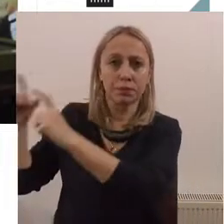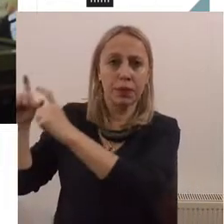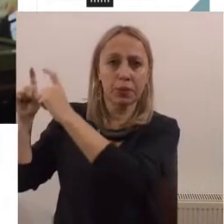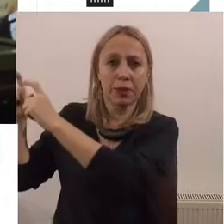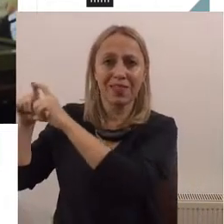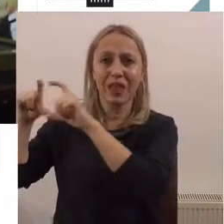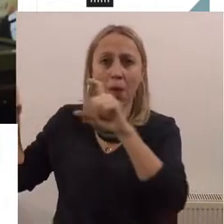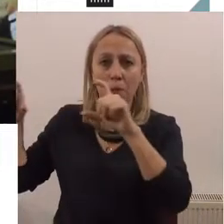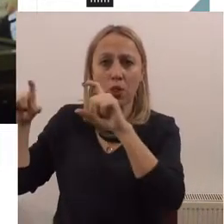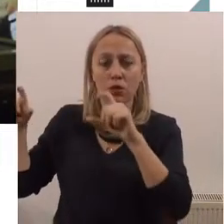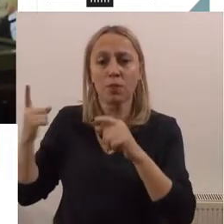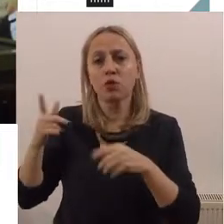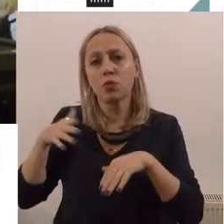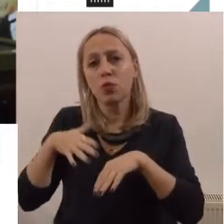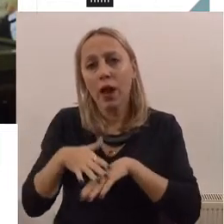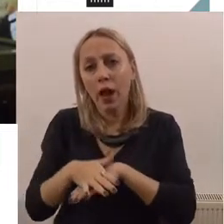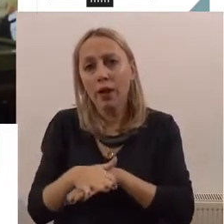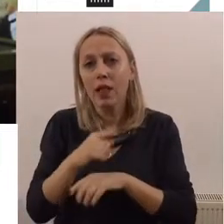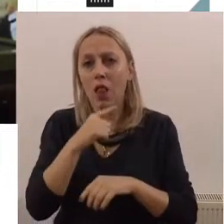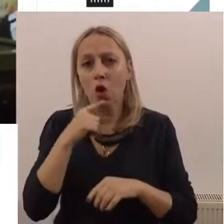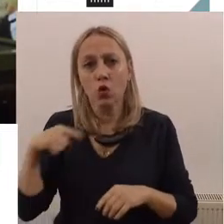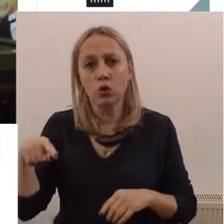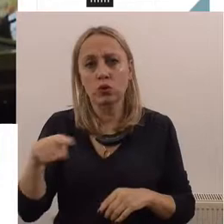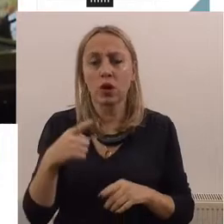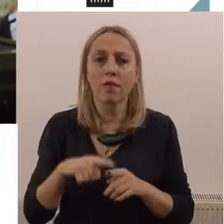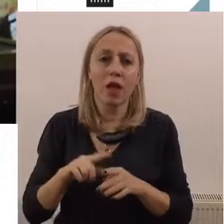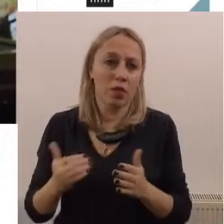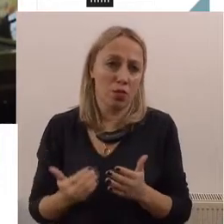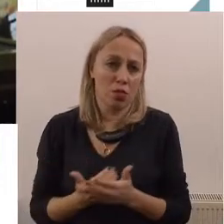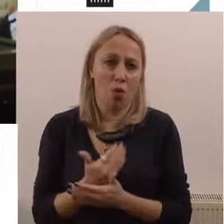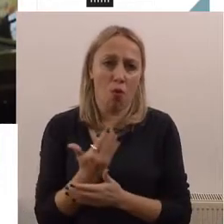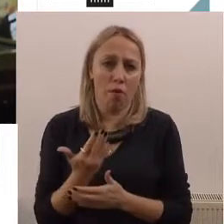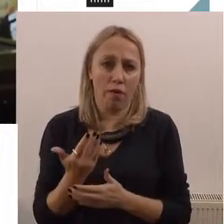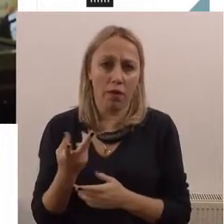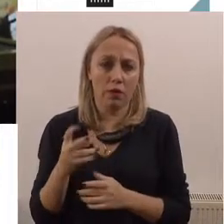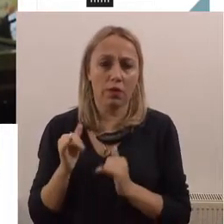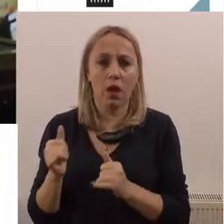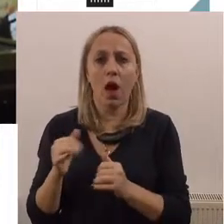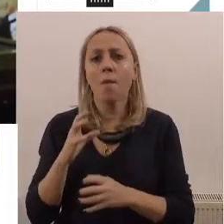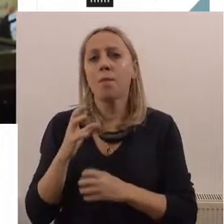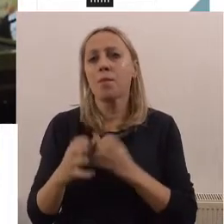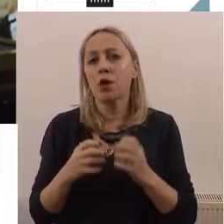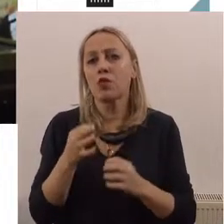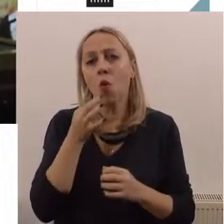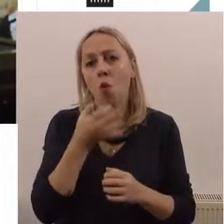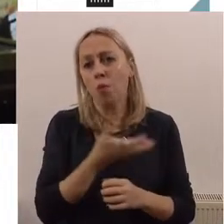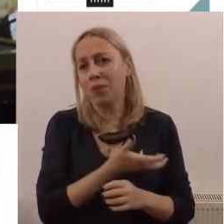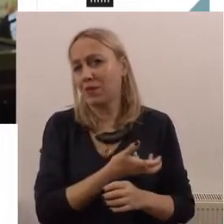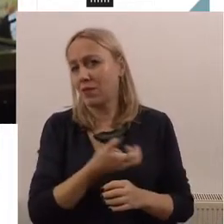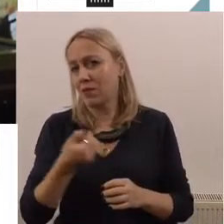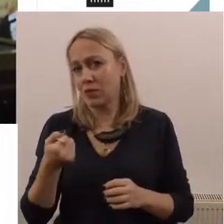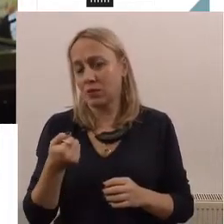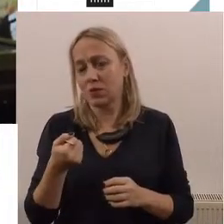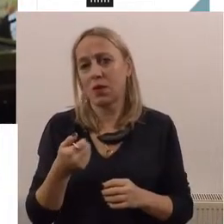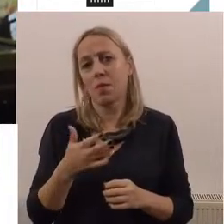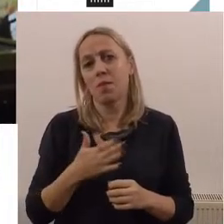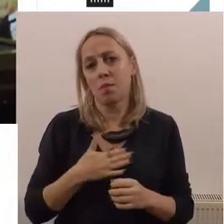work on similar infographics linked to the disability, because inclusivity is a new thing for